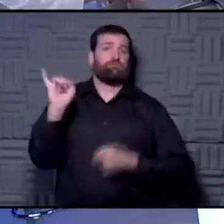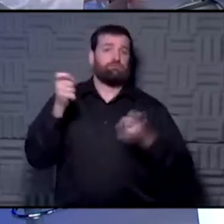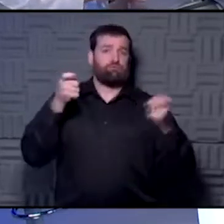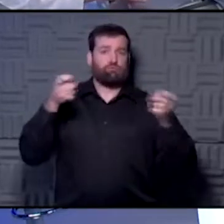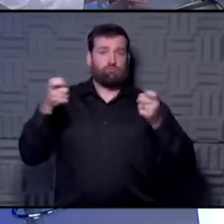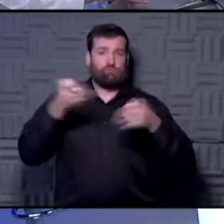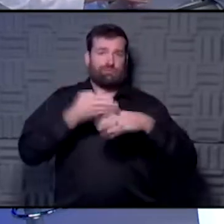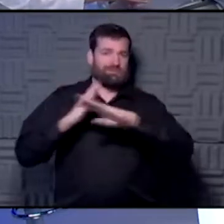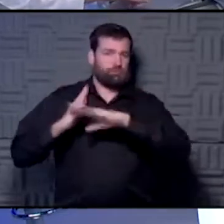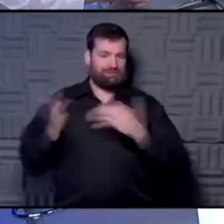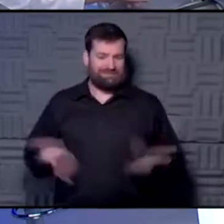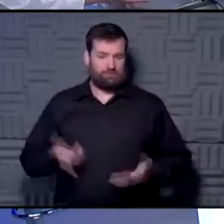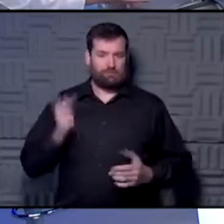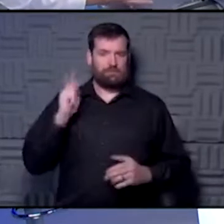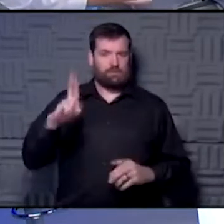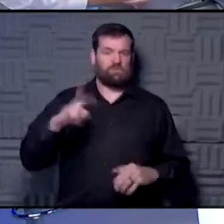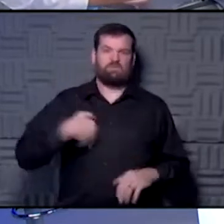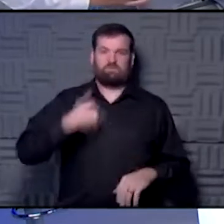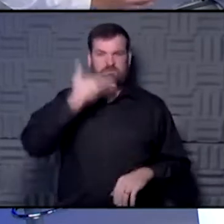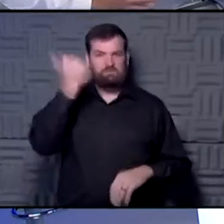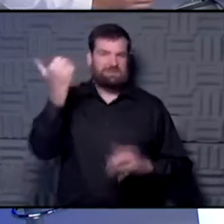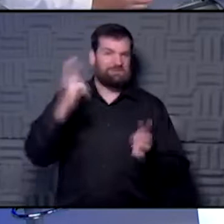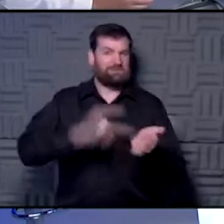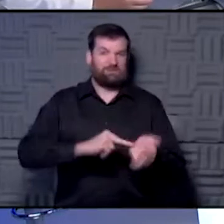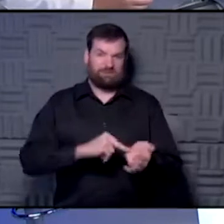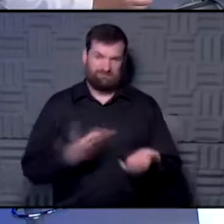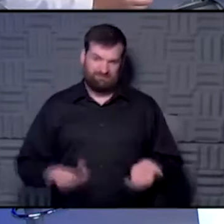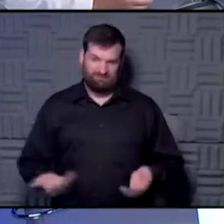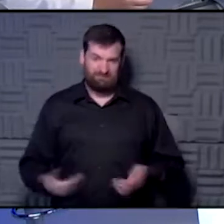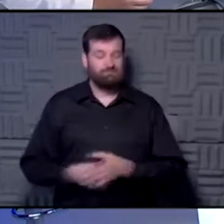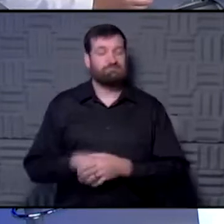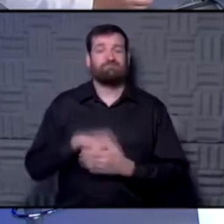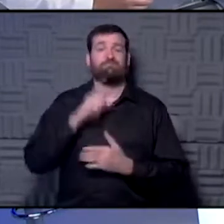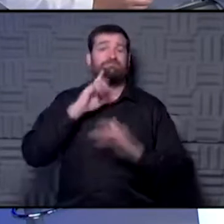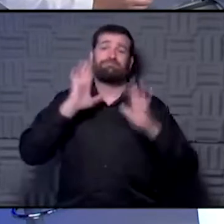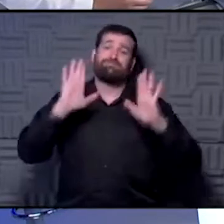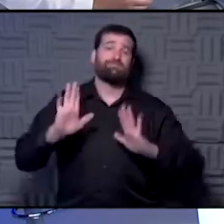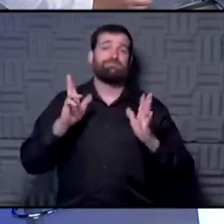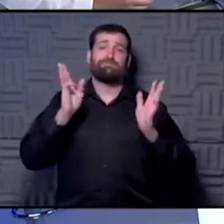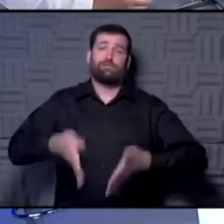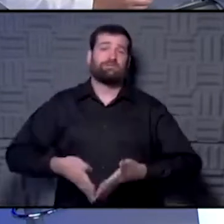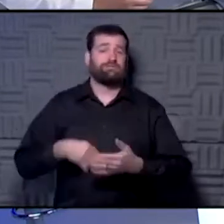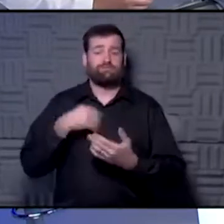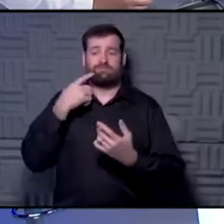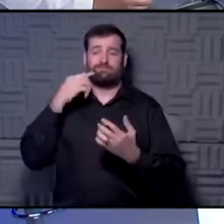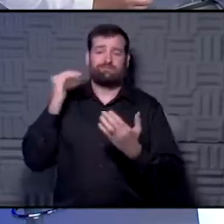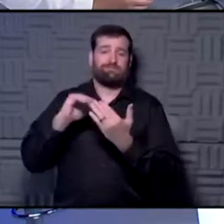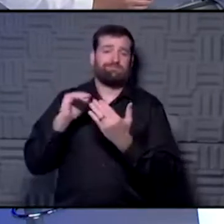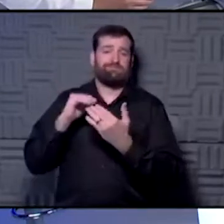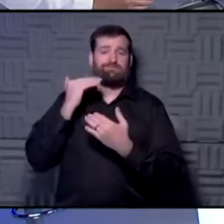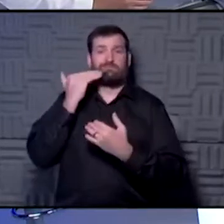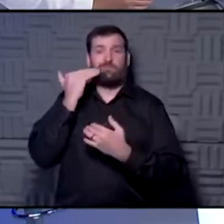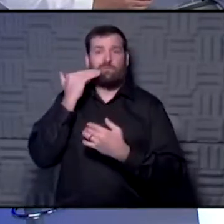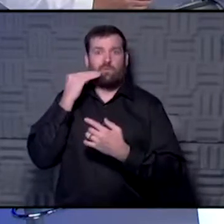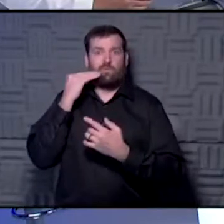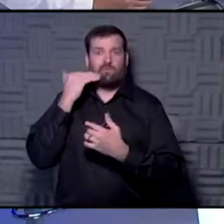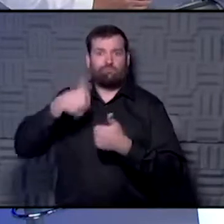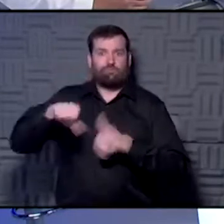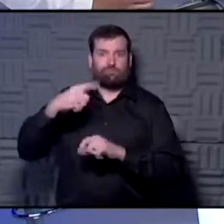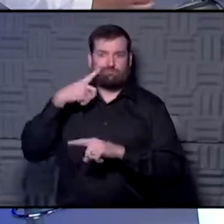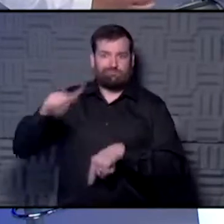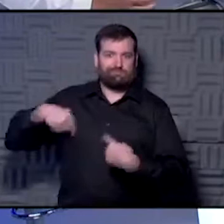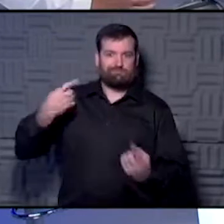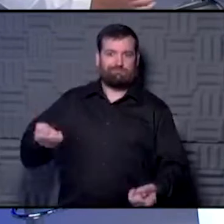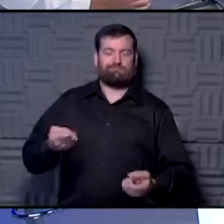Control here at KU. She's one of our best nurses, and she is just a terrific person. I've gotten to know Amanda over the years, and what a pleasure that's been.